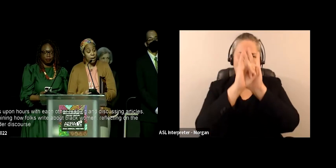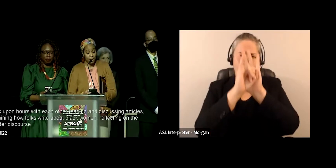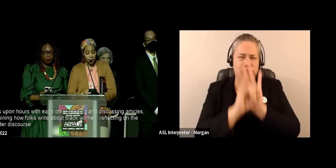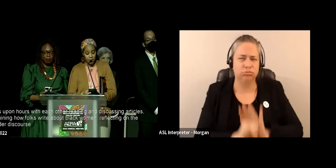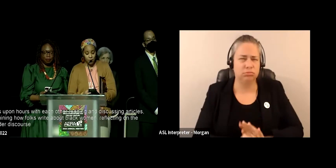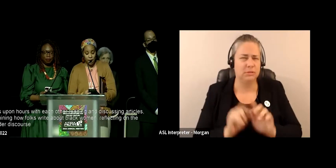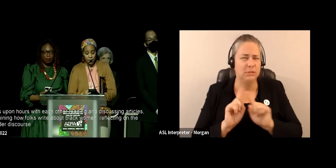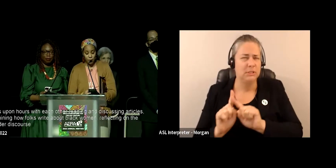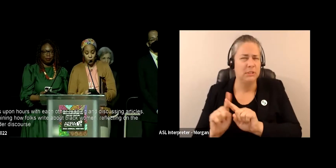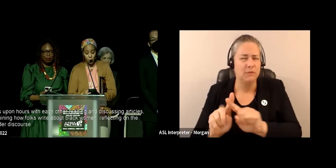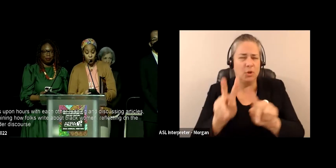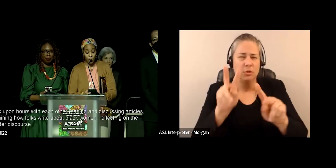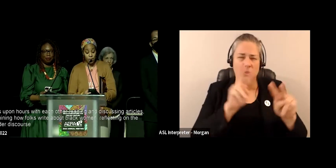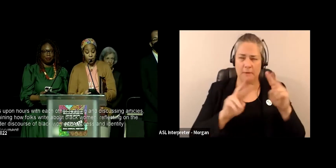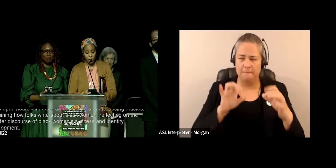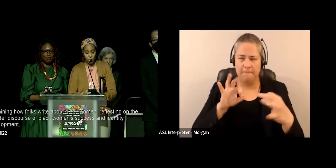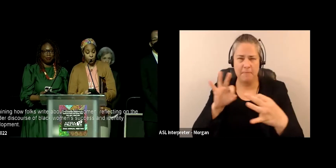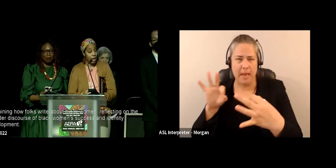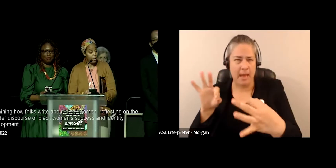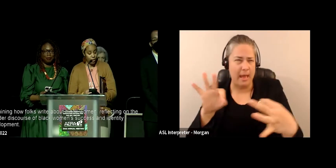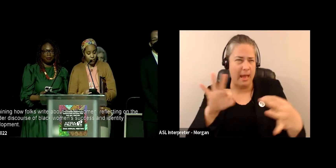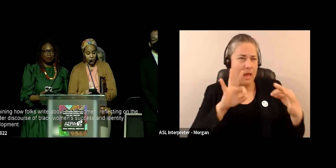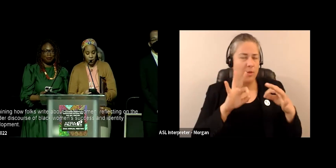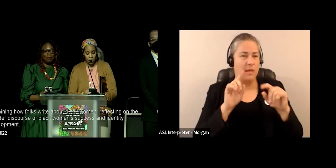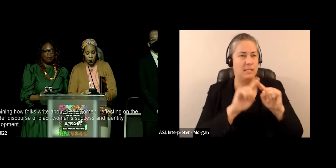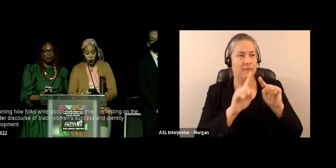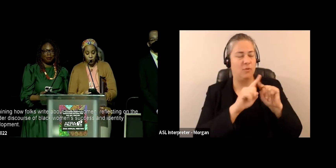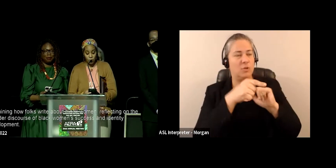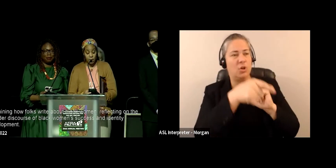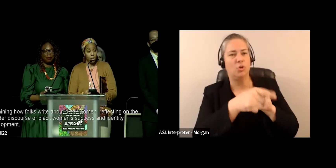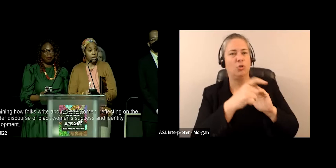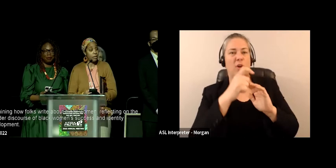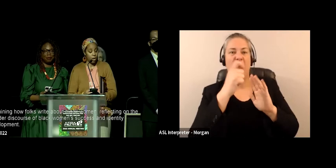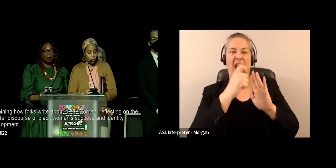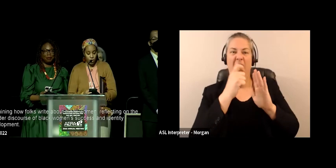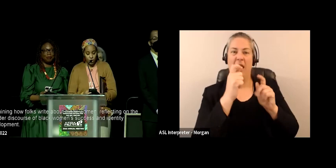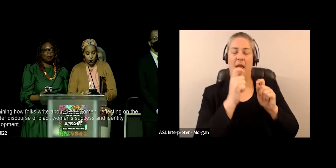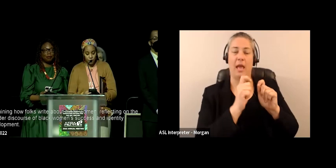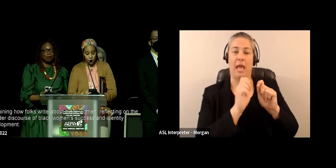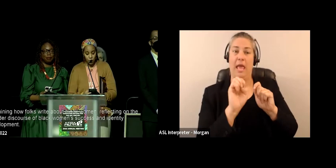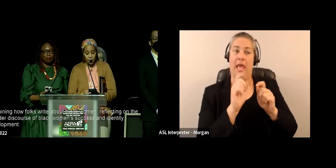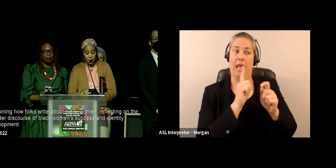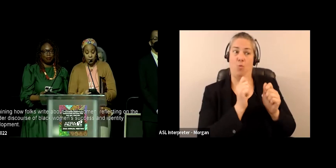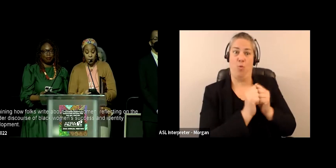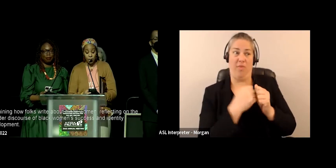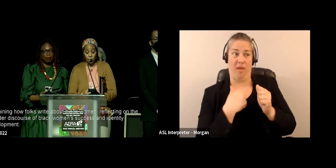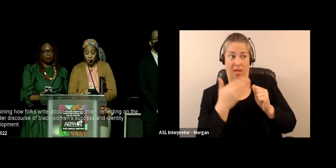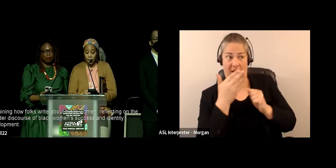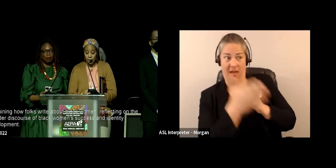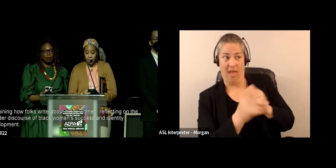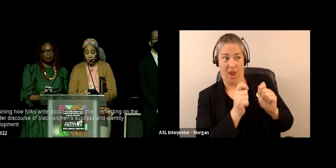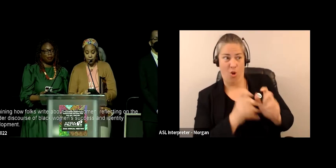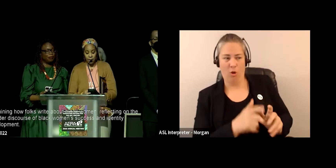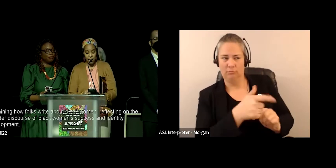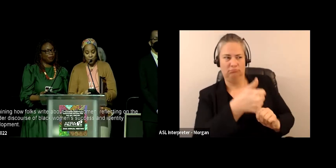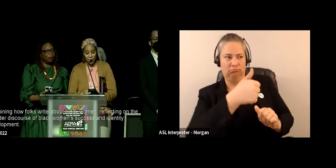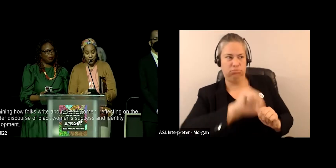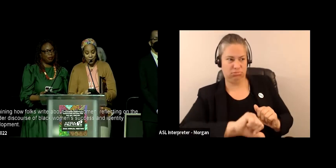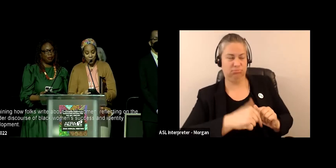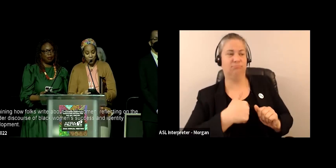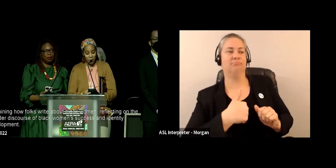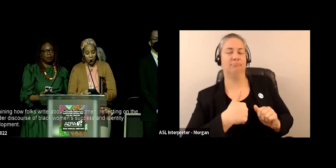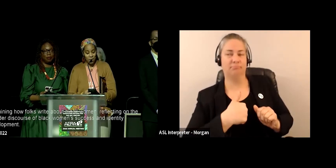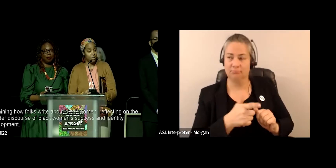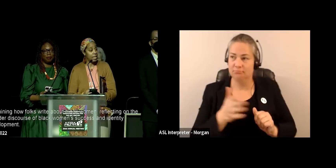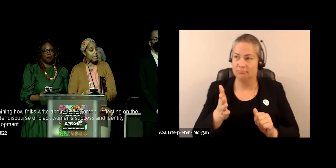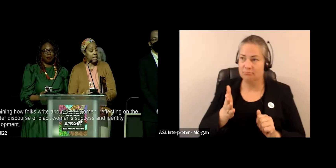of feedback, back and forth with a particular journal editor who ultimately rejected our work. We then submitted to another outlet and pulled